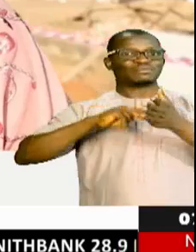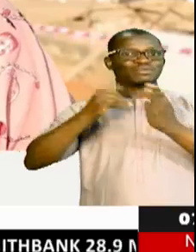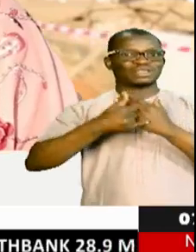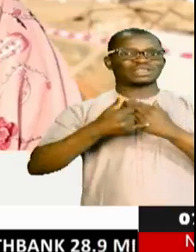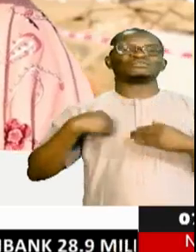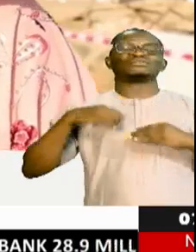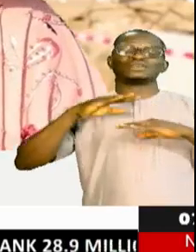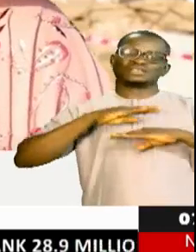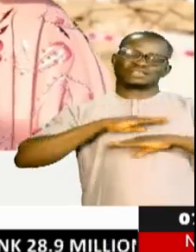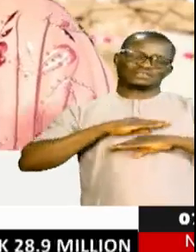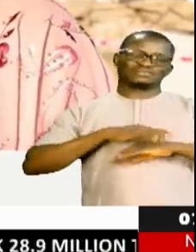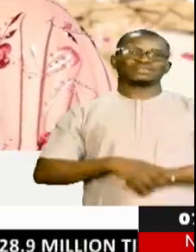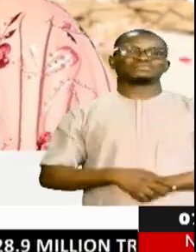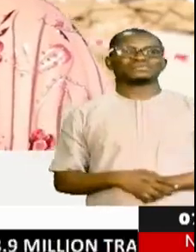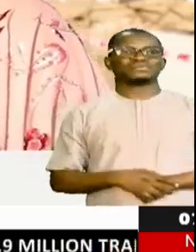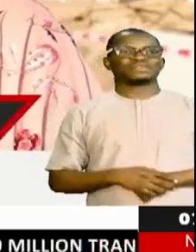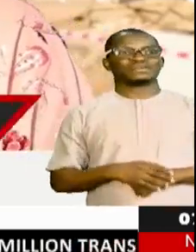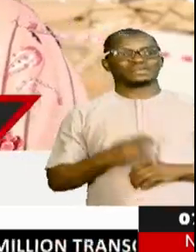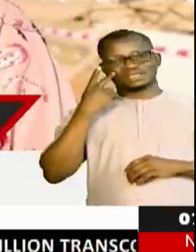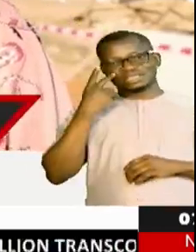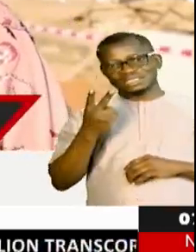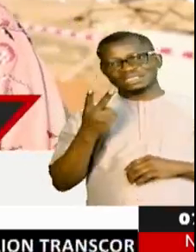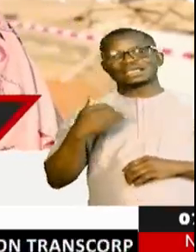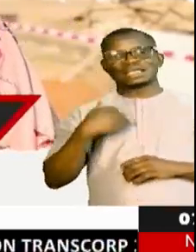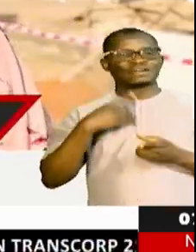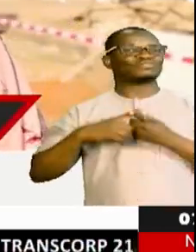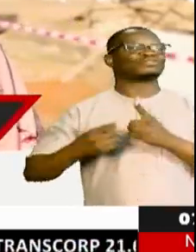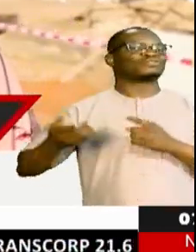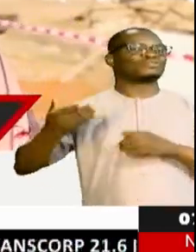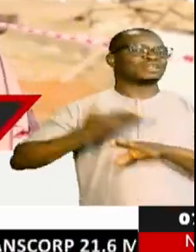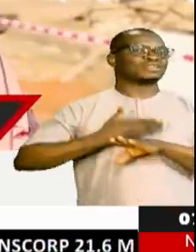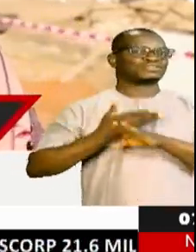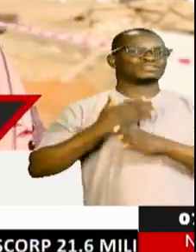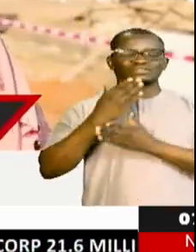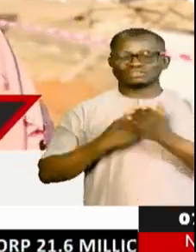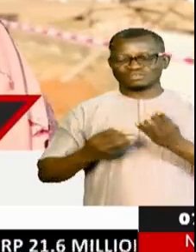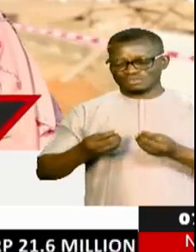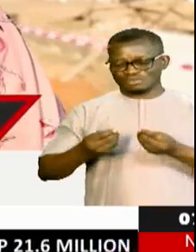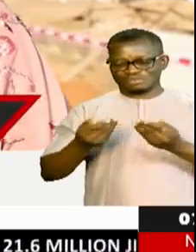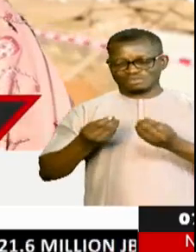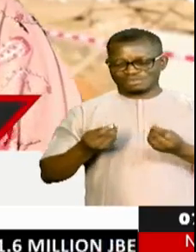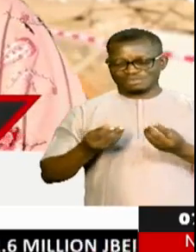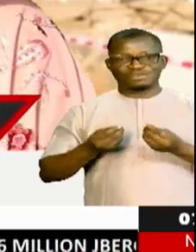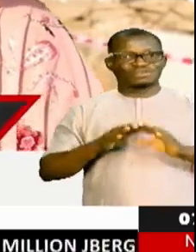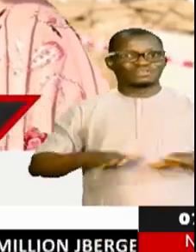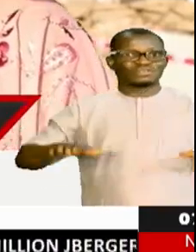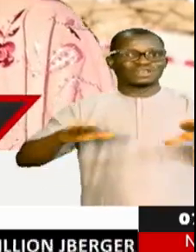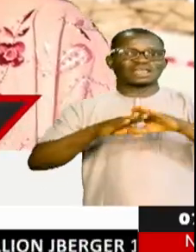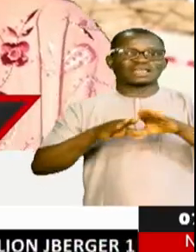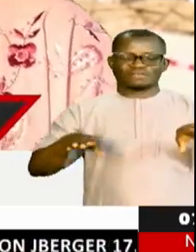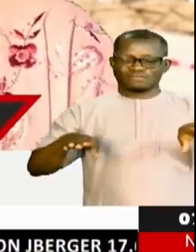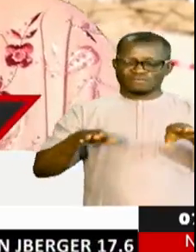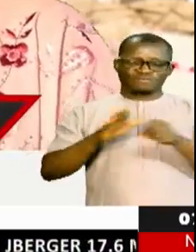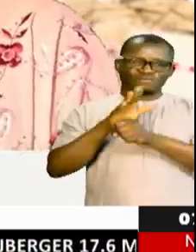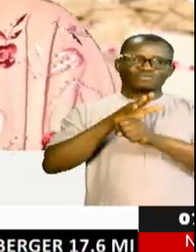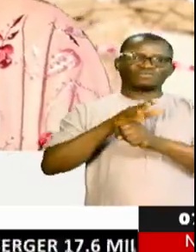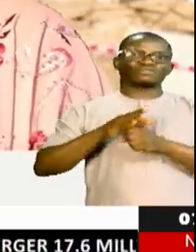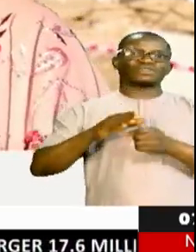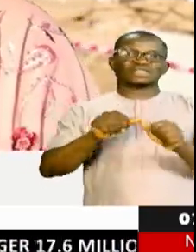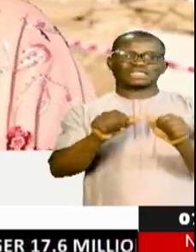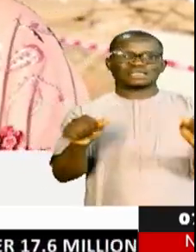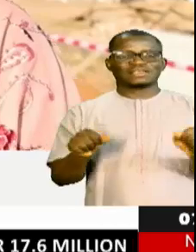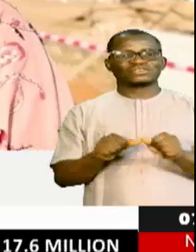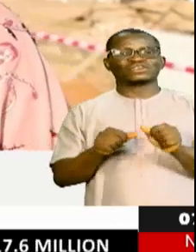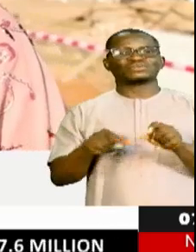What is happening is to see how to restore the degraded land and also heal the gully through not